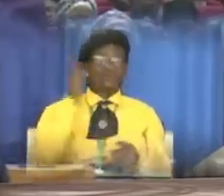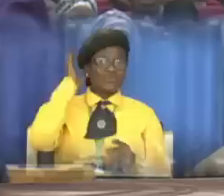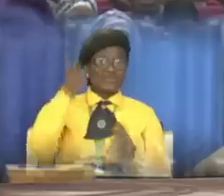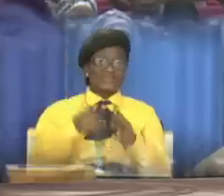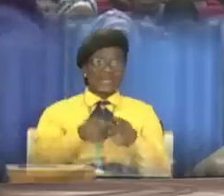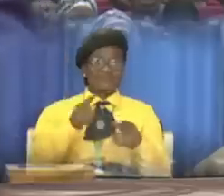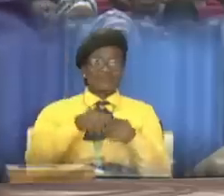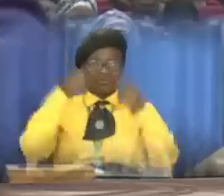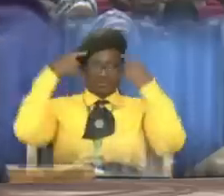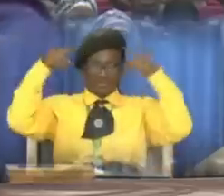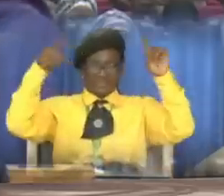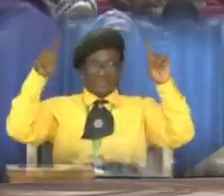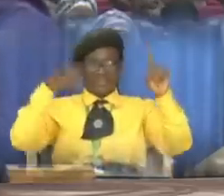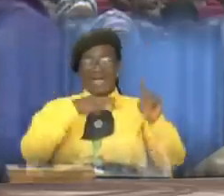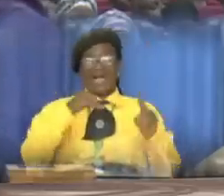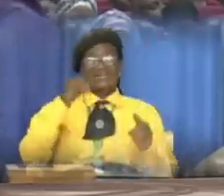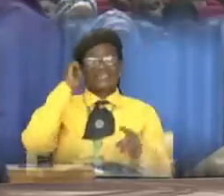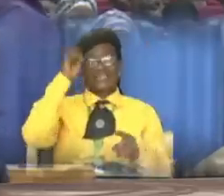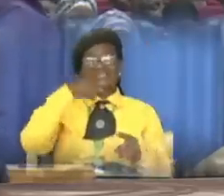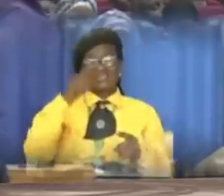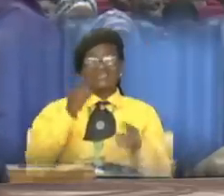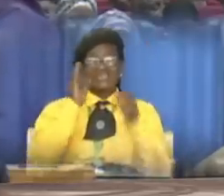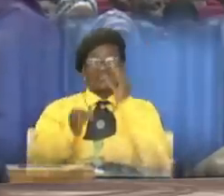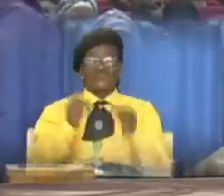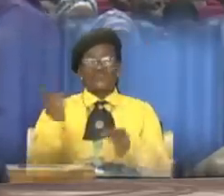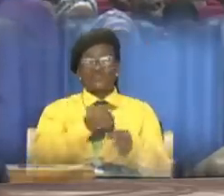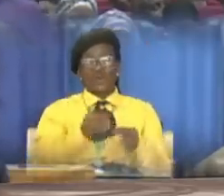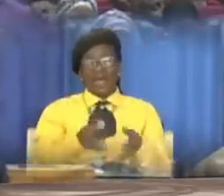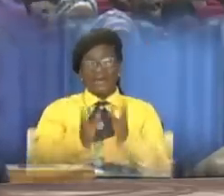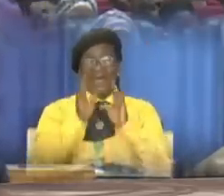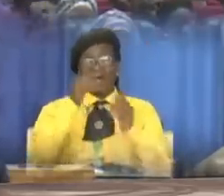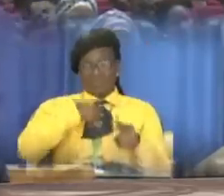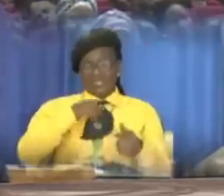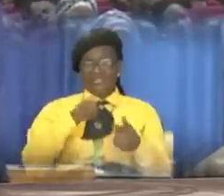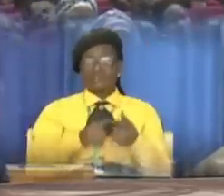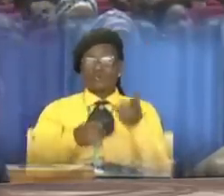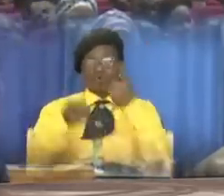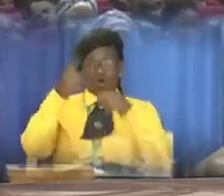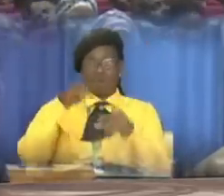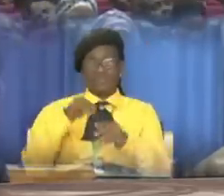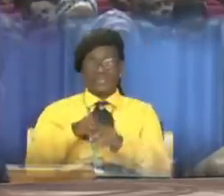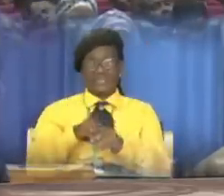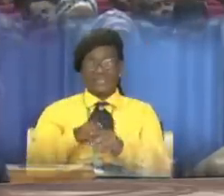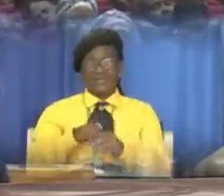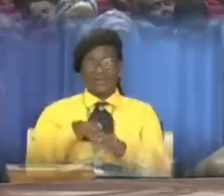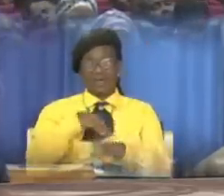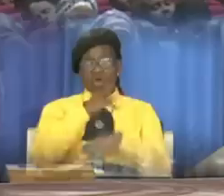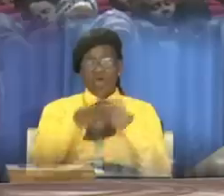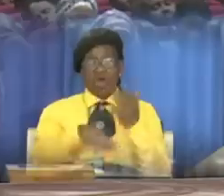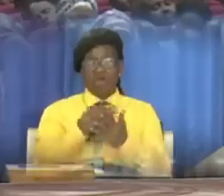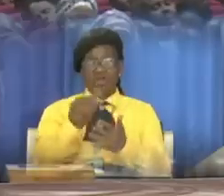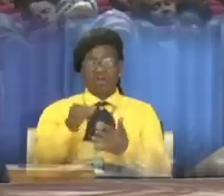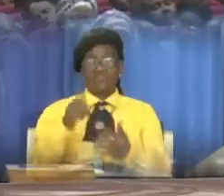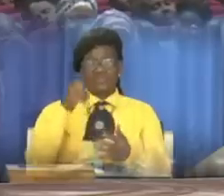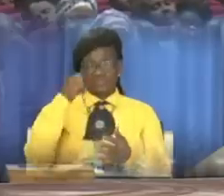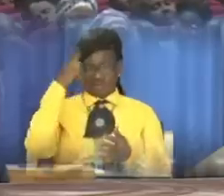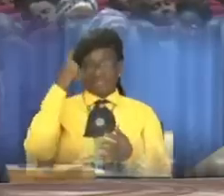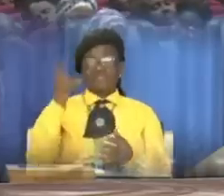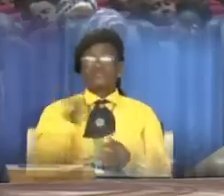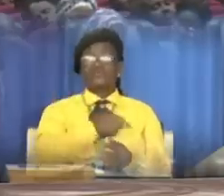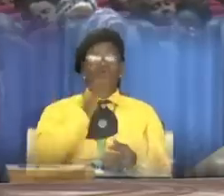He says, if you allow me to come in, all of a sudden you find that your needs will be